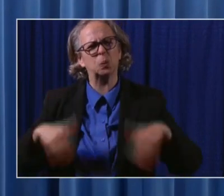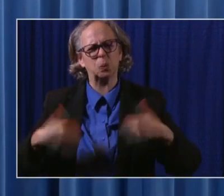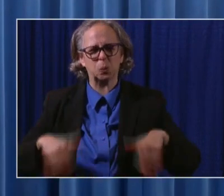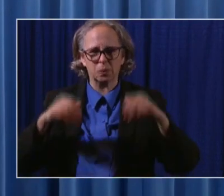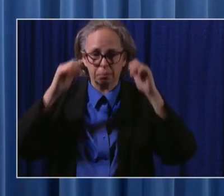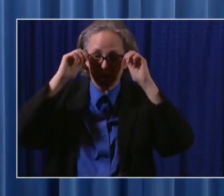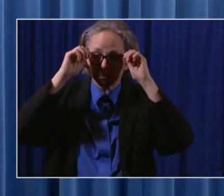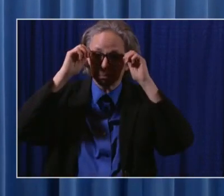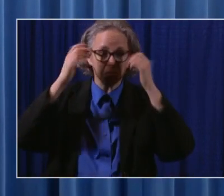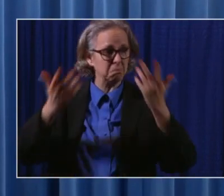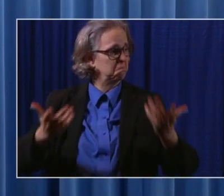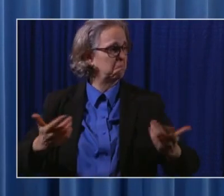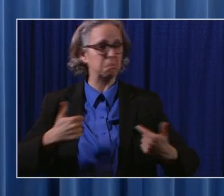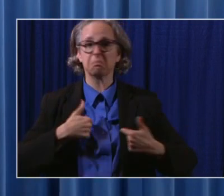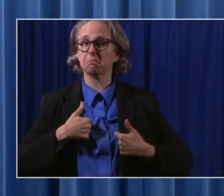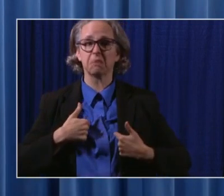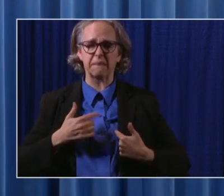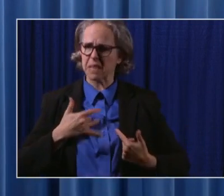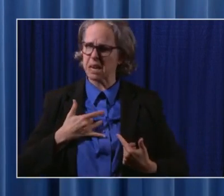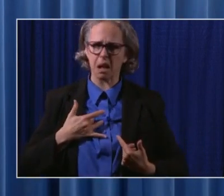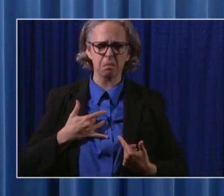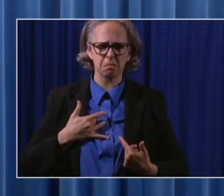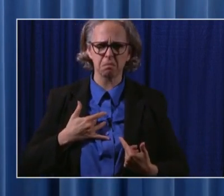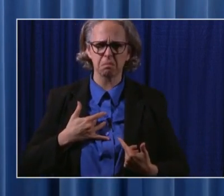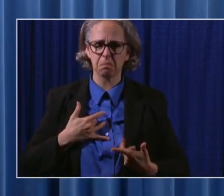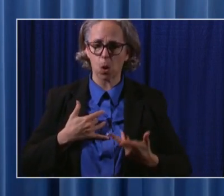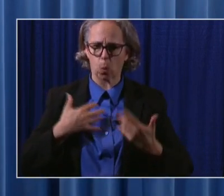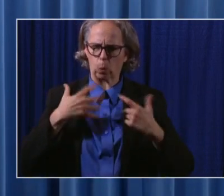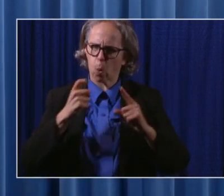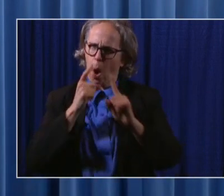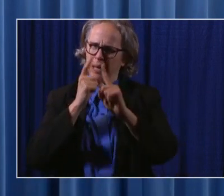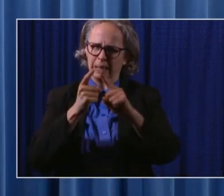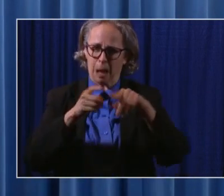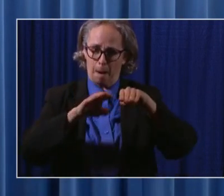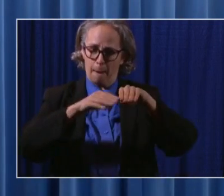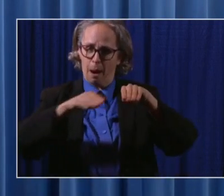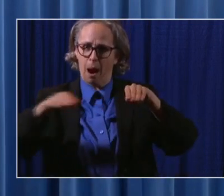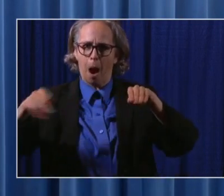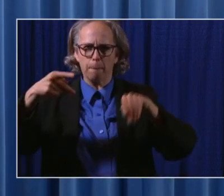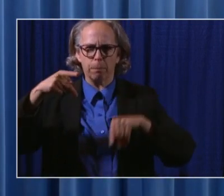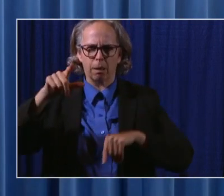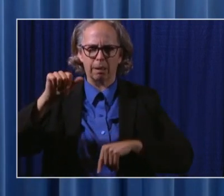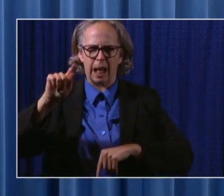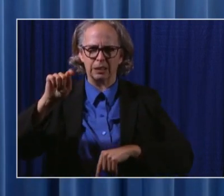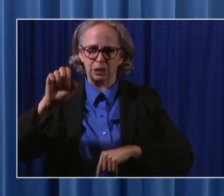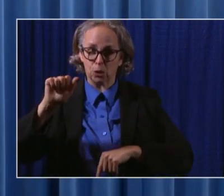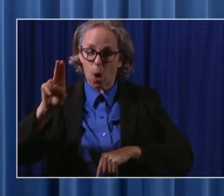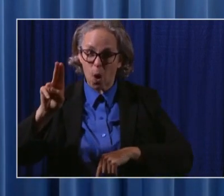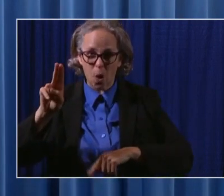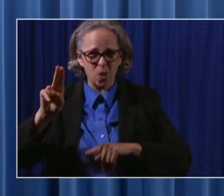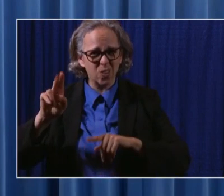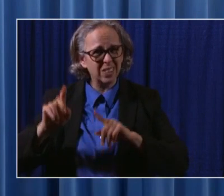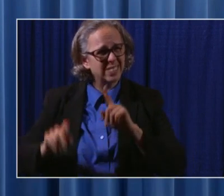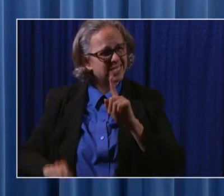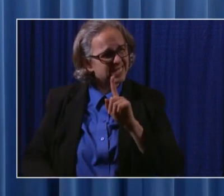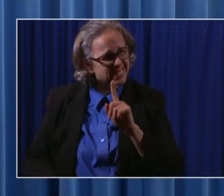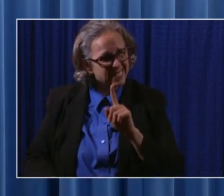a plateau in some of these numbers, certainly not in all the numbers. But if you look at the